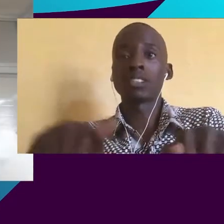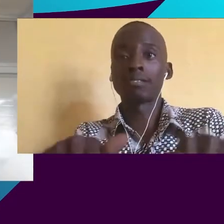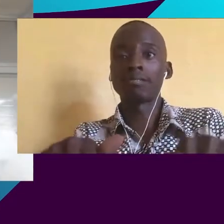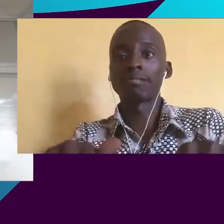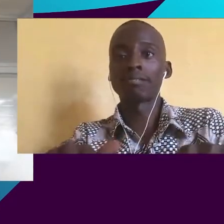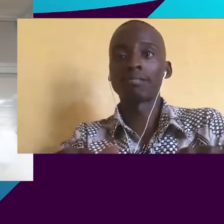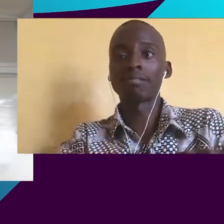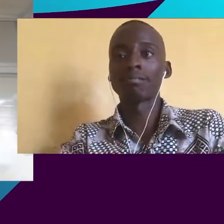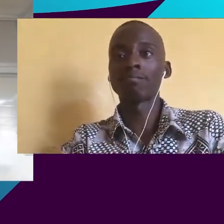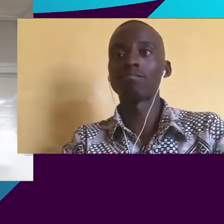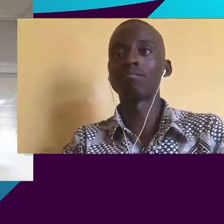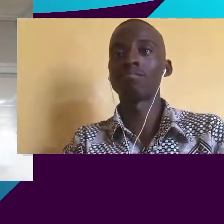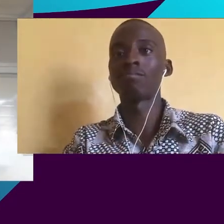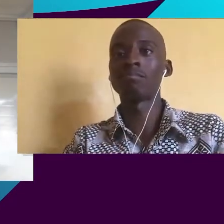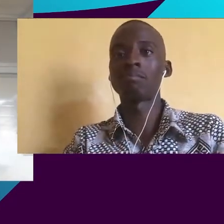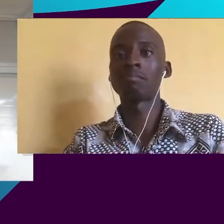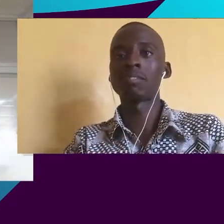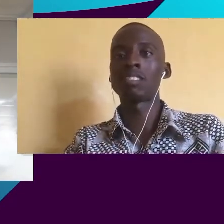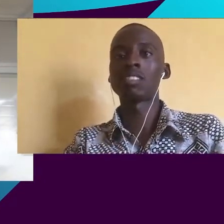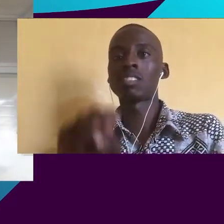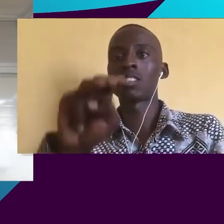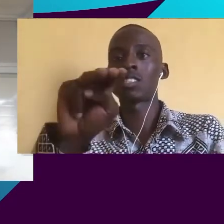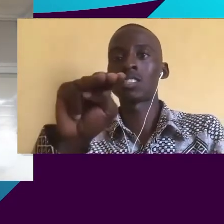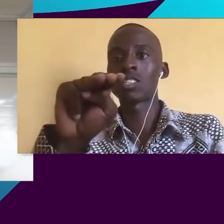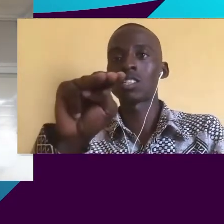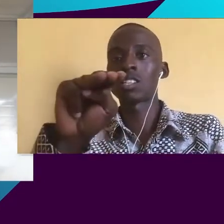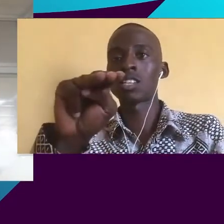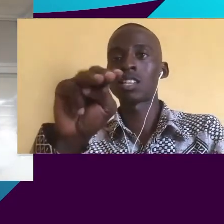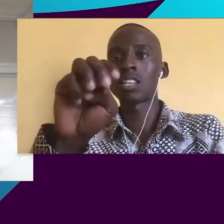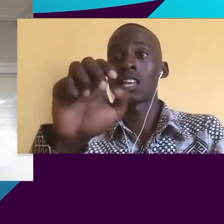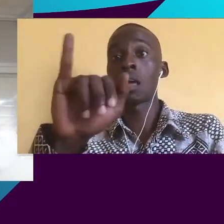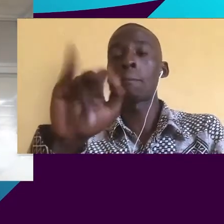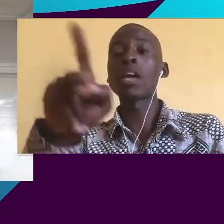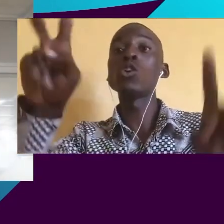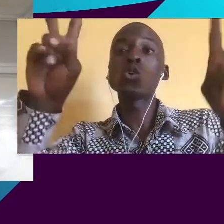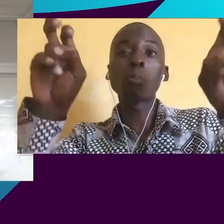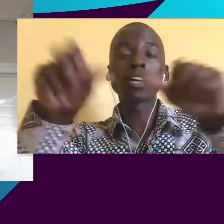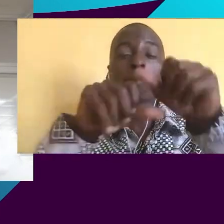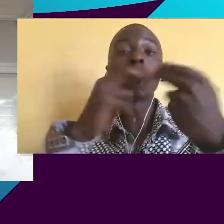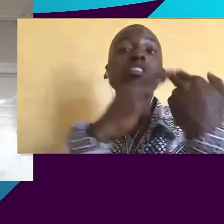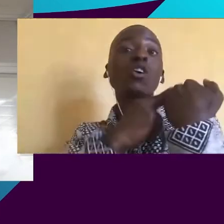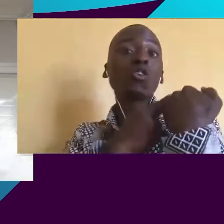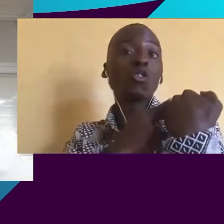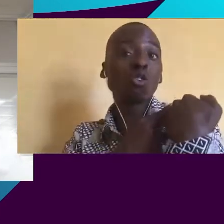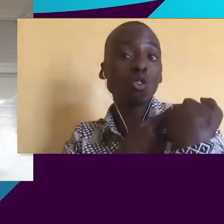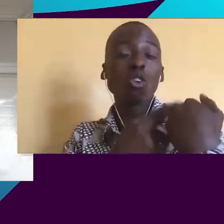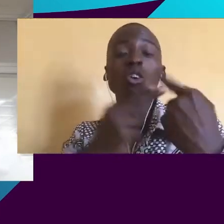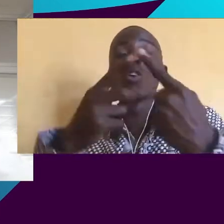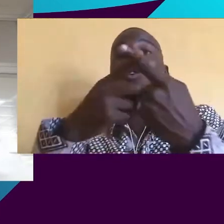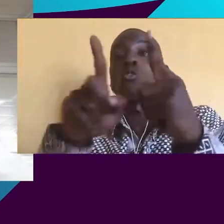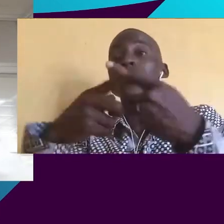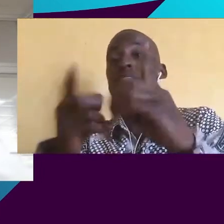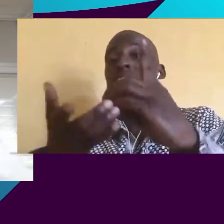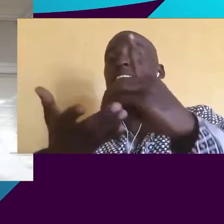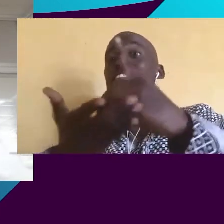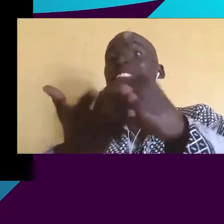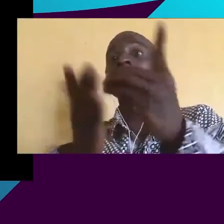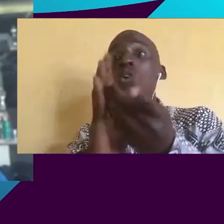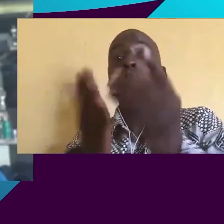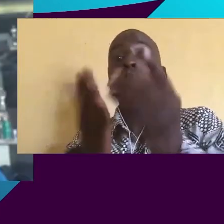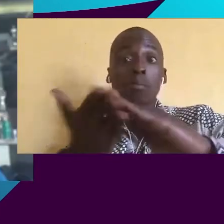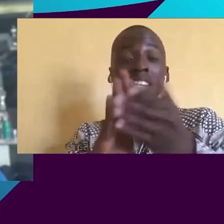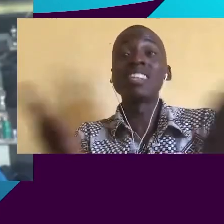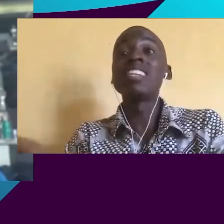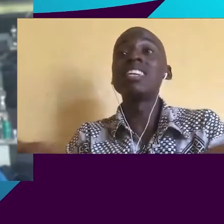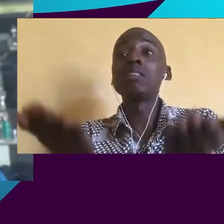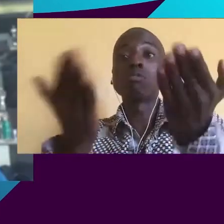Ms. Rosette Mayor, your topic is meant to do with the role of different stakeholders in improving female participation in